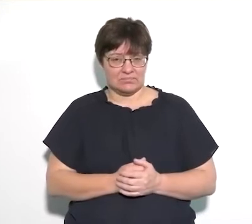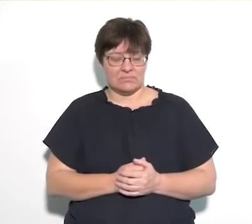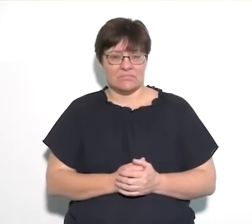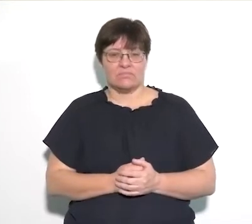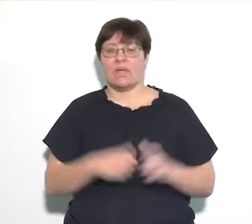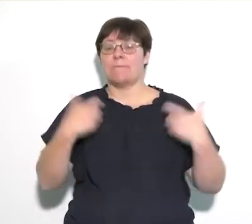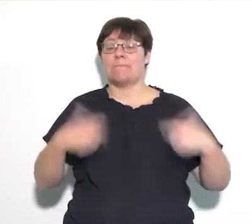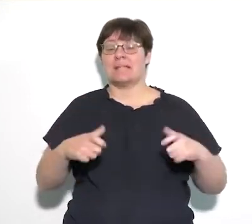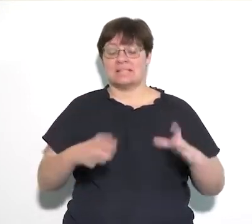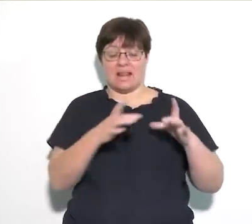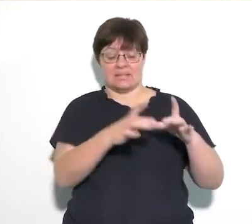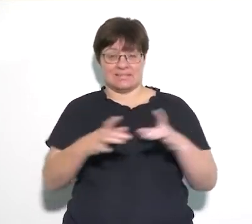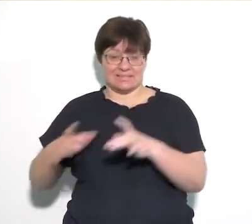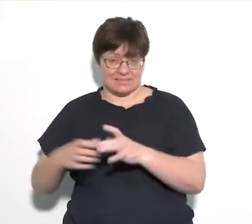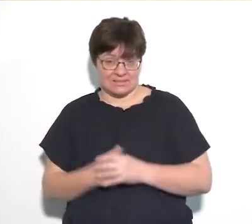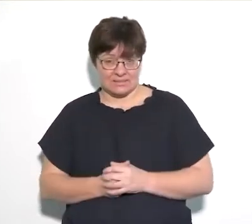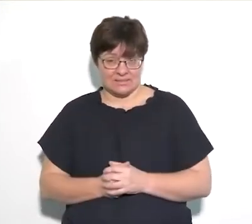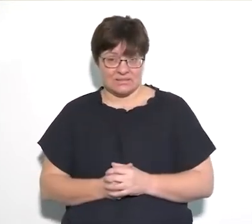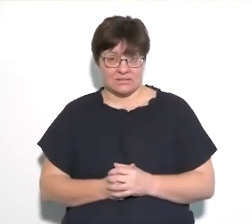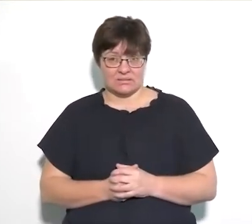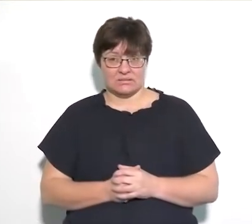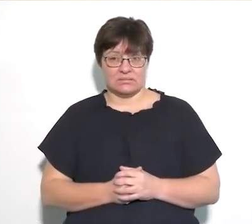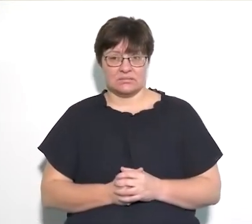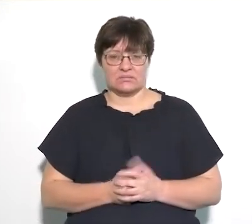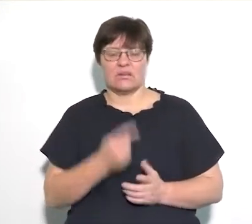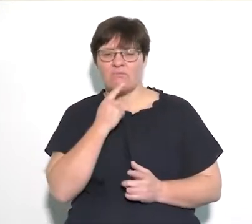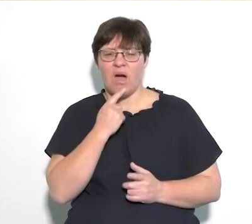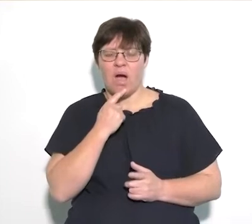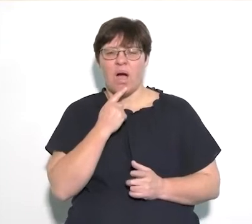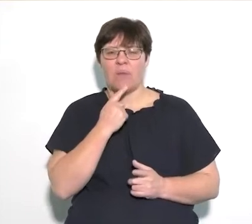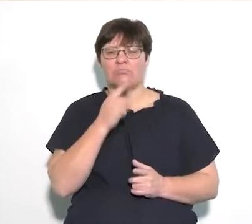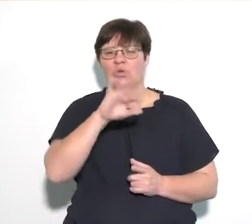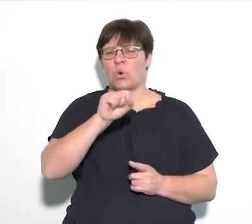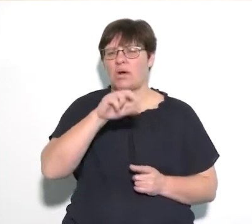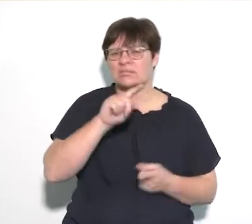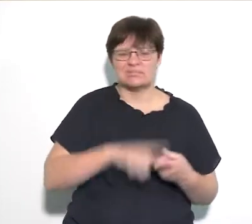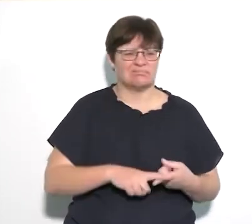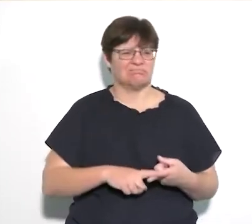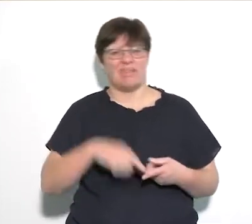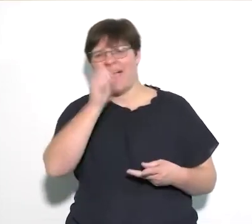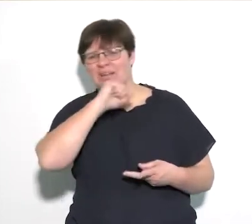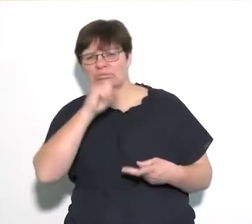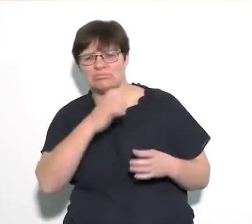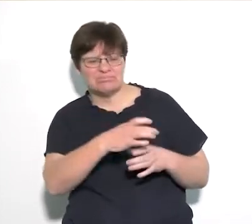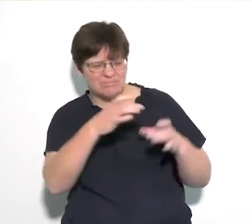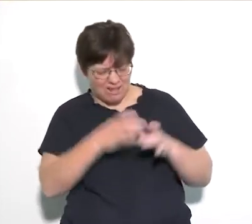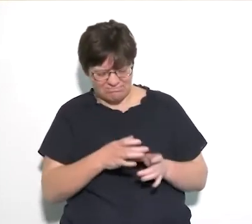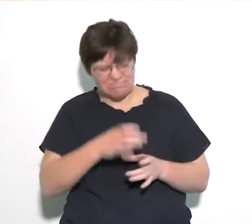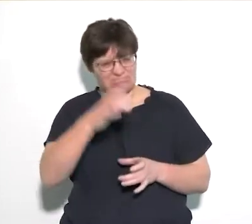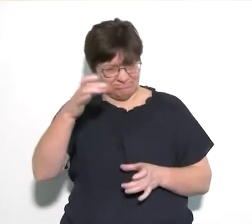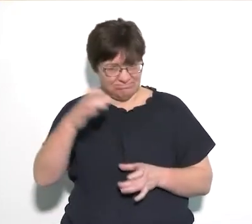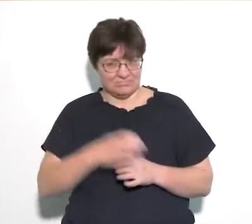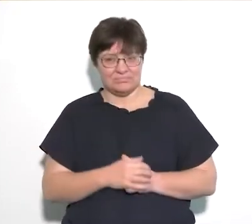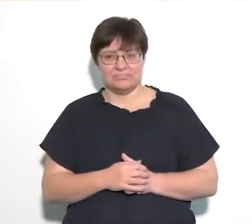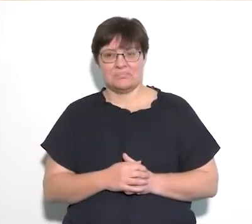of plastic lids from yogurt tubs, cream tubs, bigger tubs